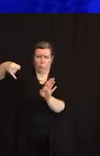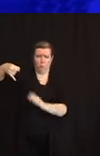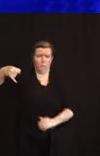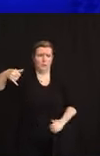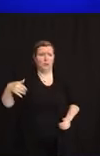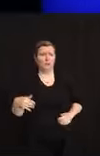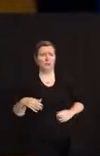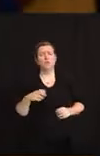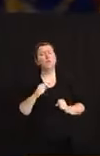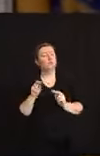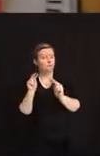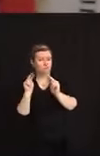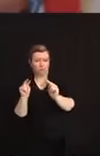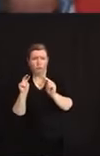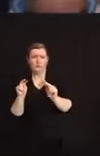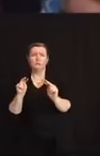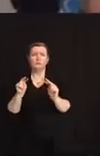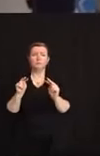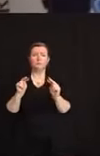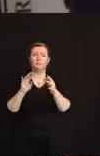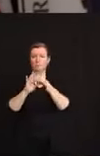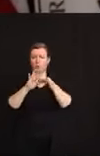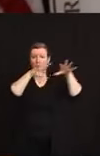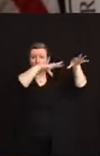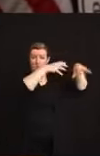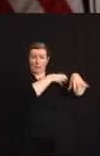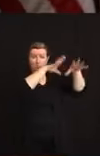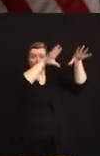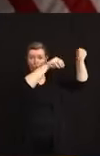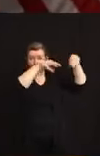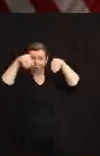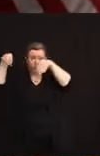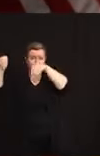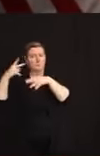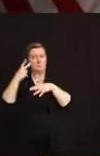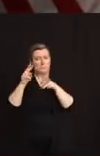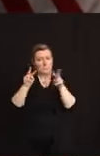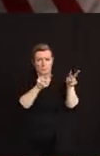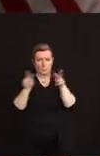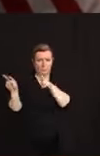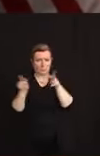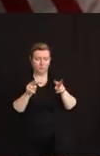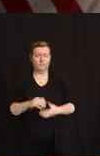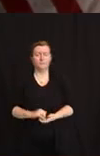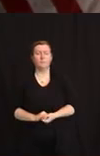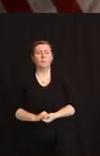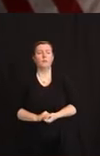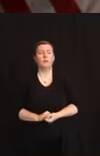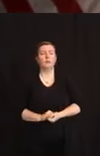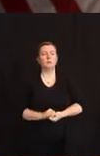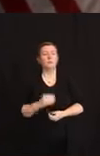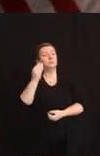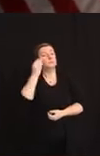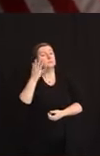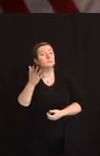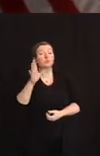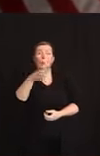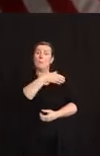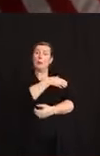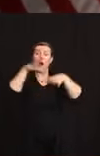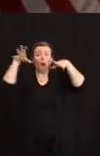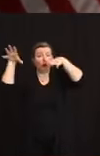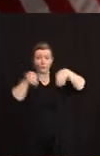Gov. Amen. And if you do have your power, not only don't go near a down line, but if your power goes out, don't assume your neighbor called it in. Please call it in yourself,